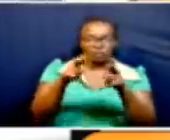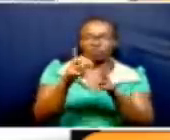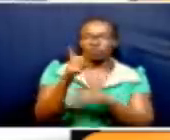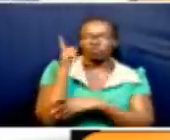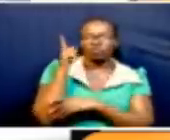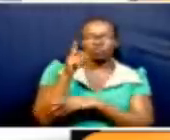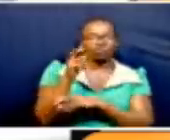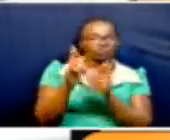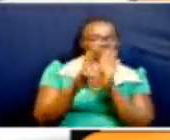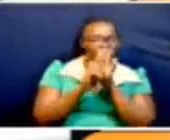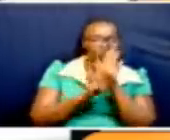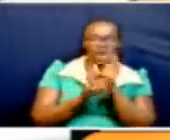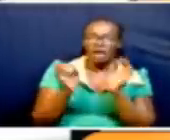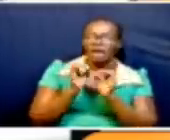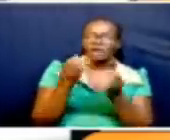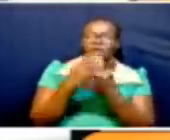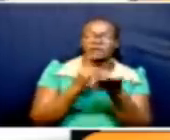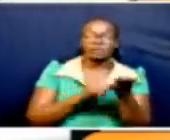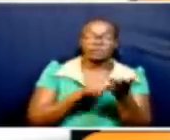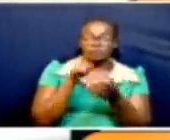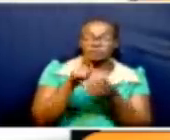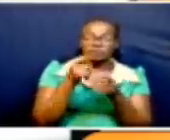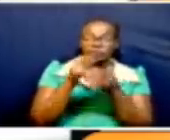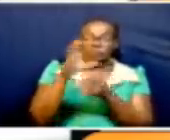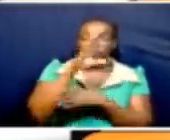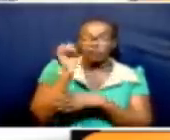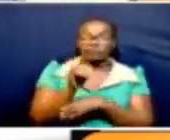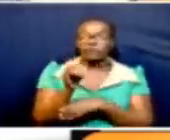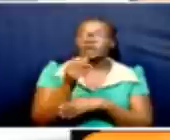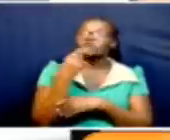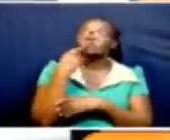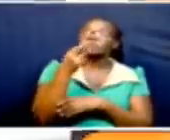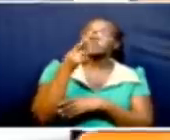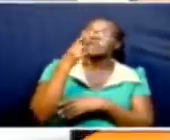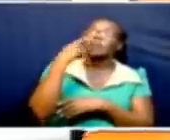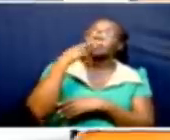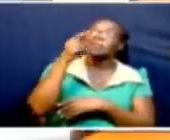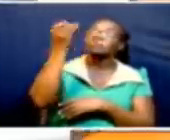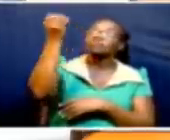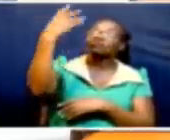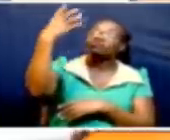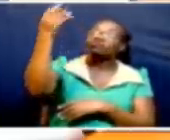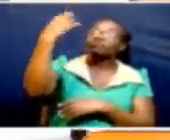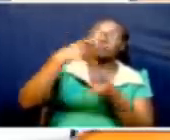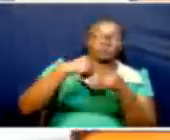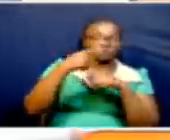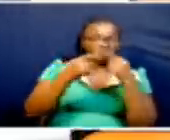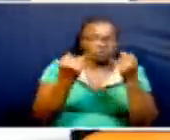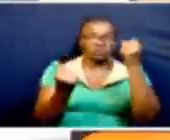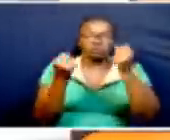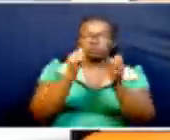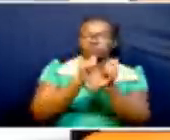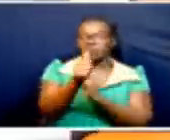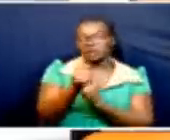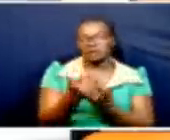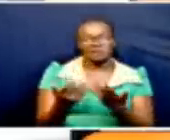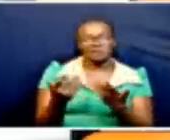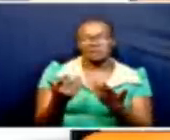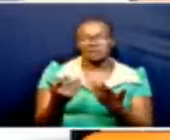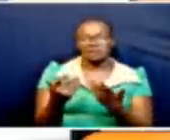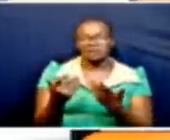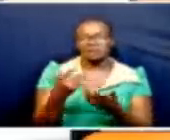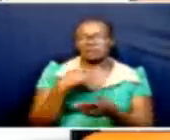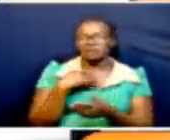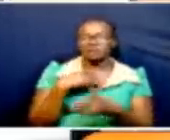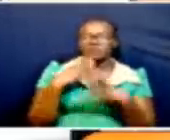Africa and they think you're a madman because you don't respect the law, or now, in fact, you bring those things to that country. Atia sasa kuna watu, why should I